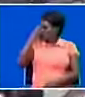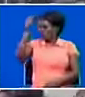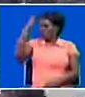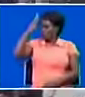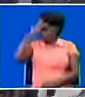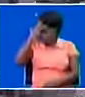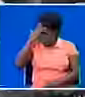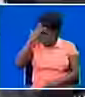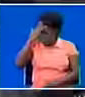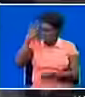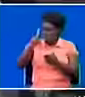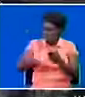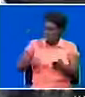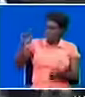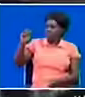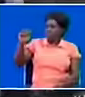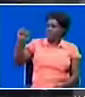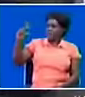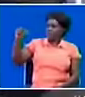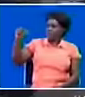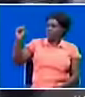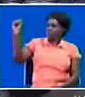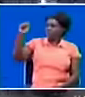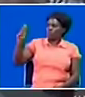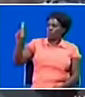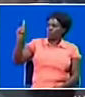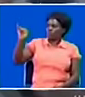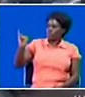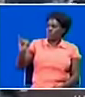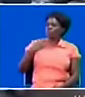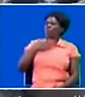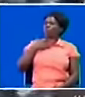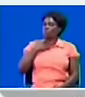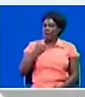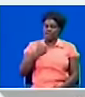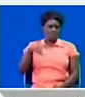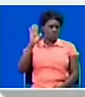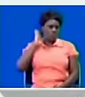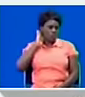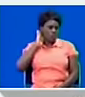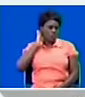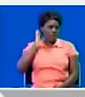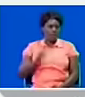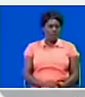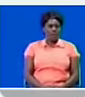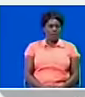exactly what Jackson Mandago, Oscar Sudi and Alfred Keter wanted to hear.